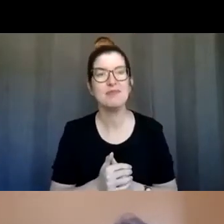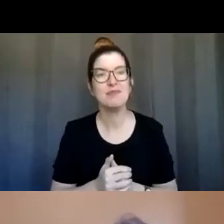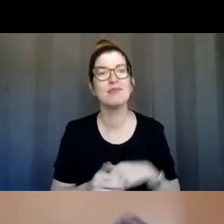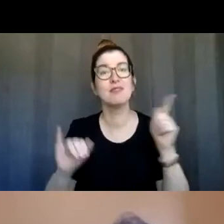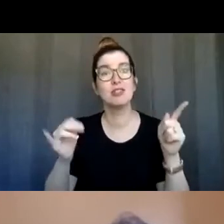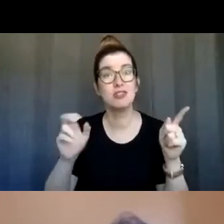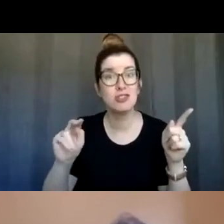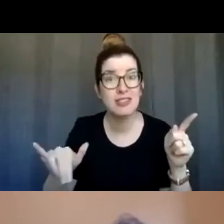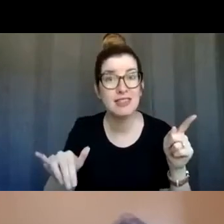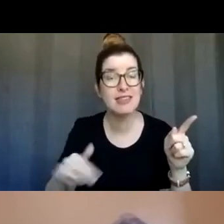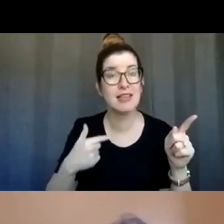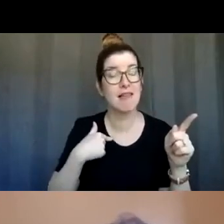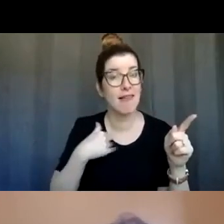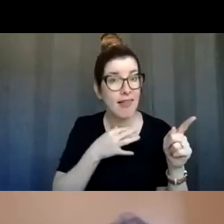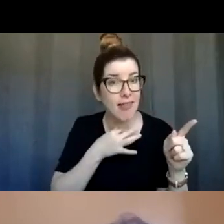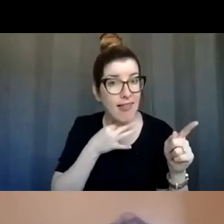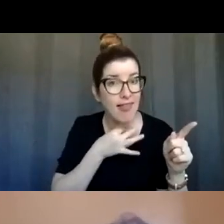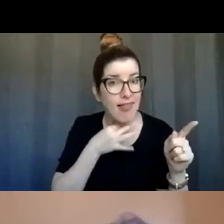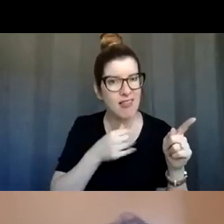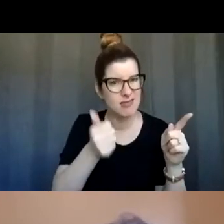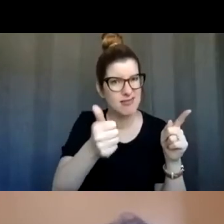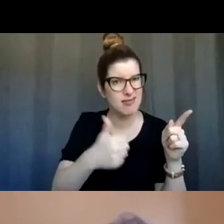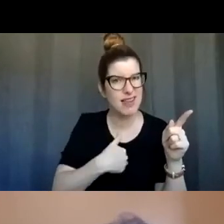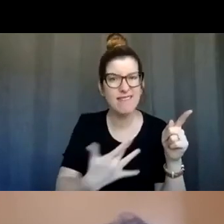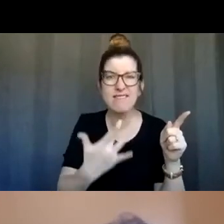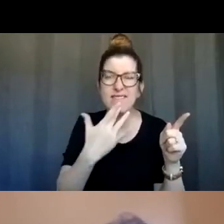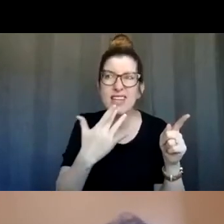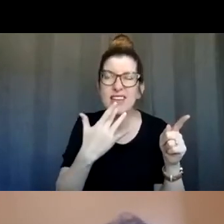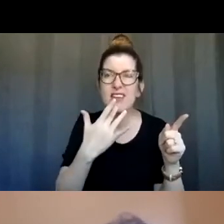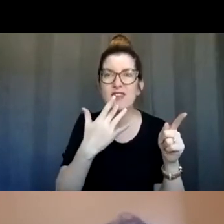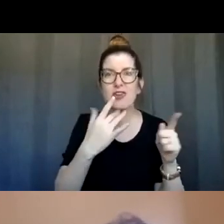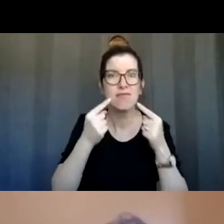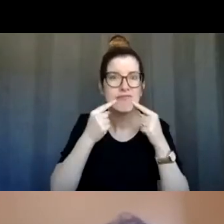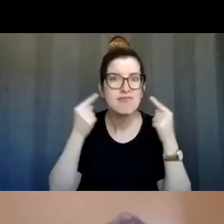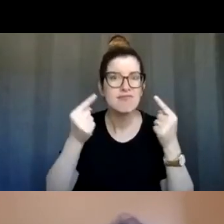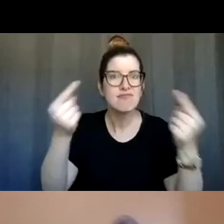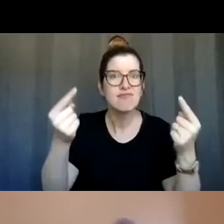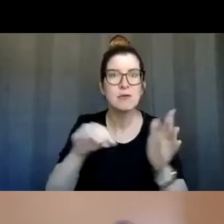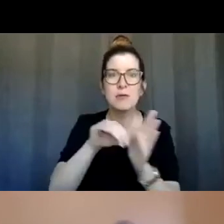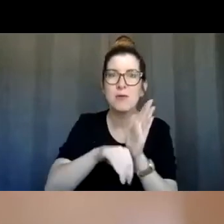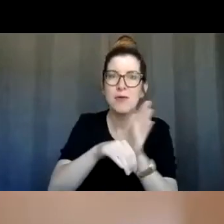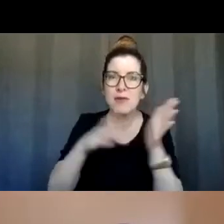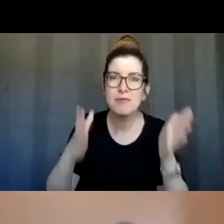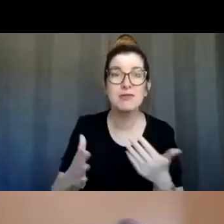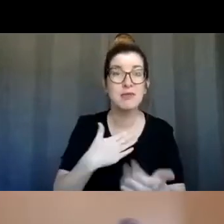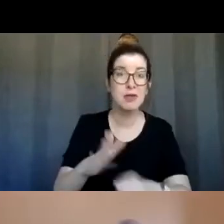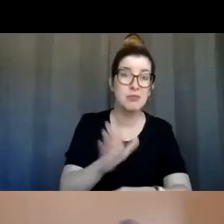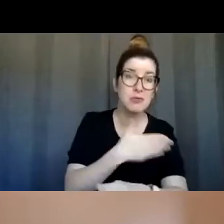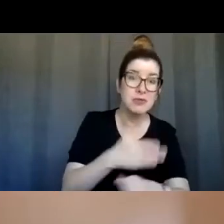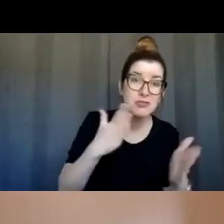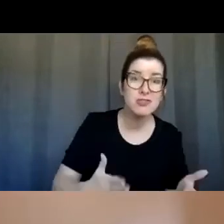Miss Leona, I am curious, do you have a favorite notable New Orleanian? A musician, artist,